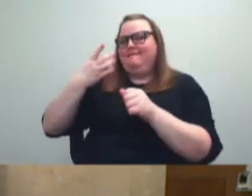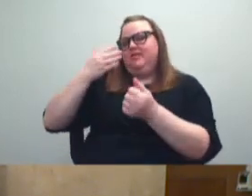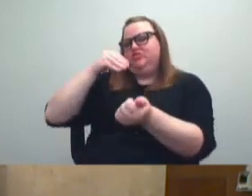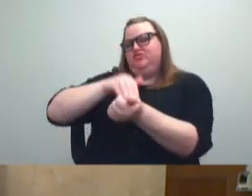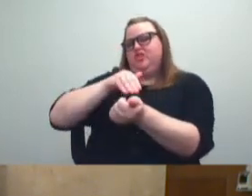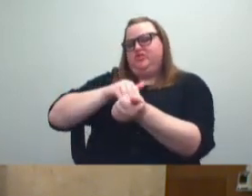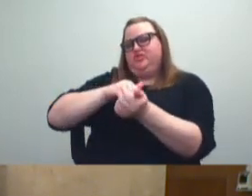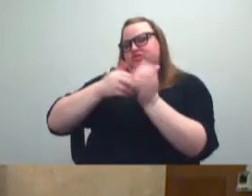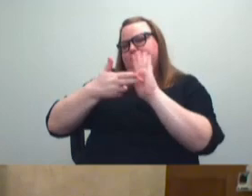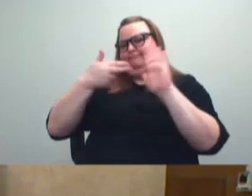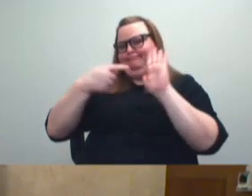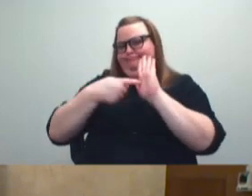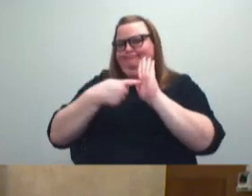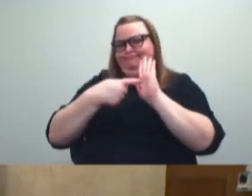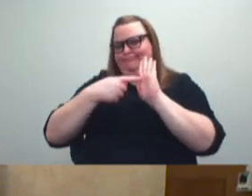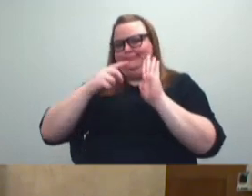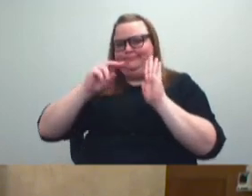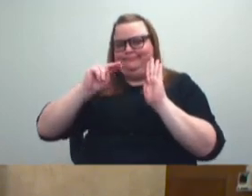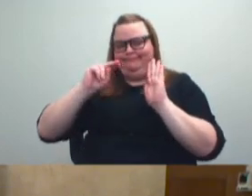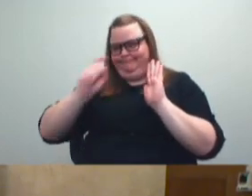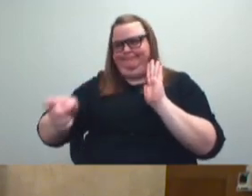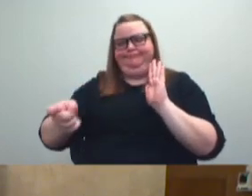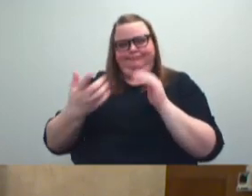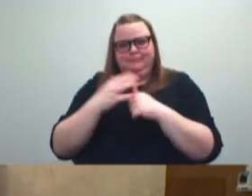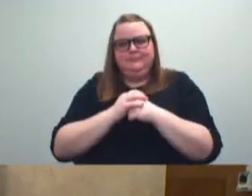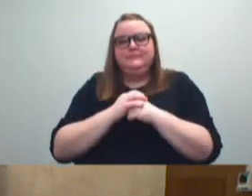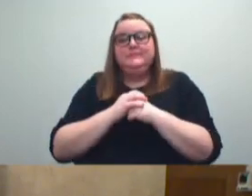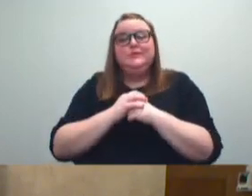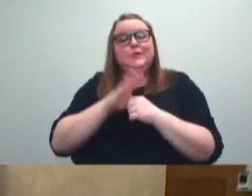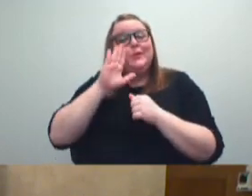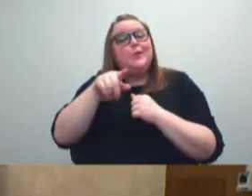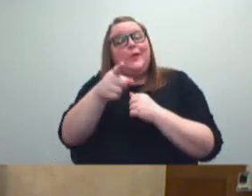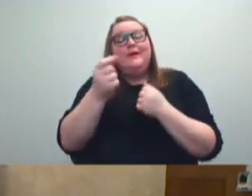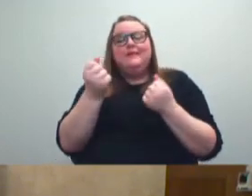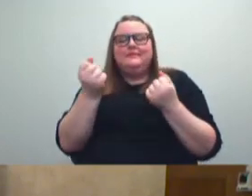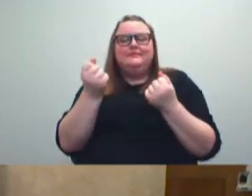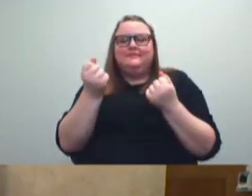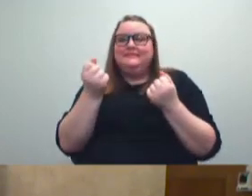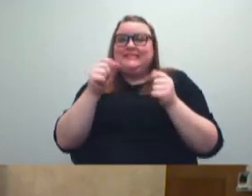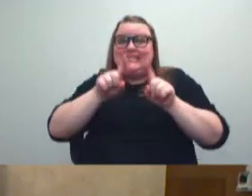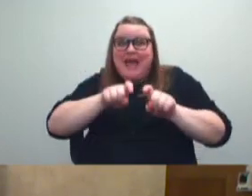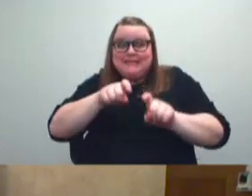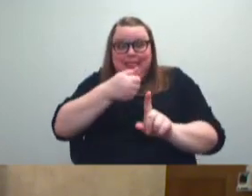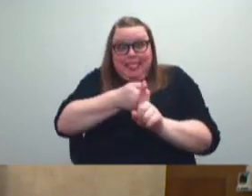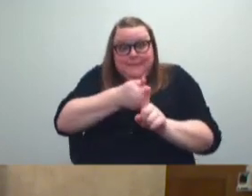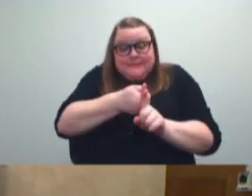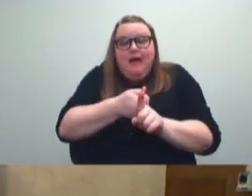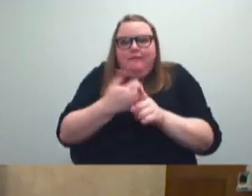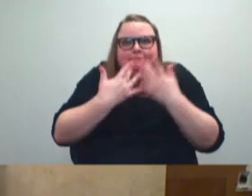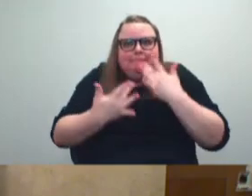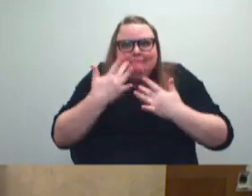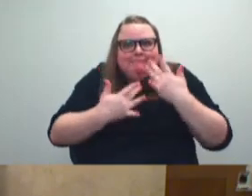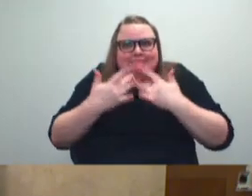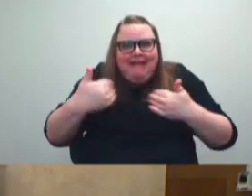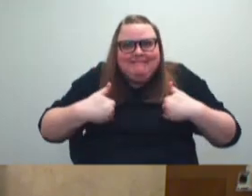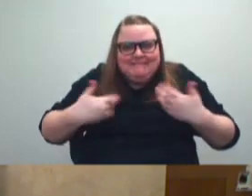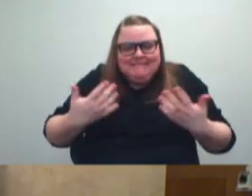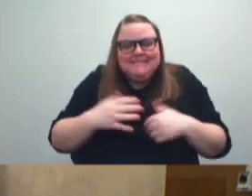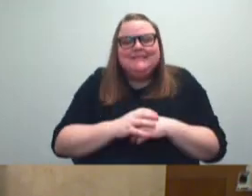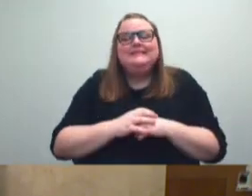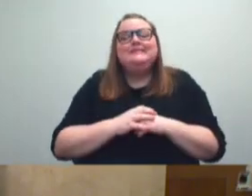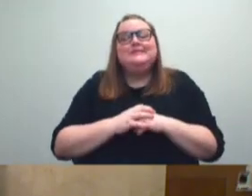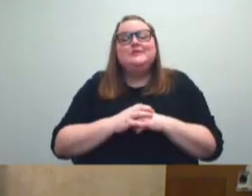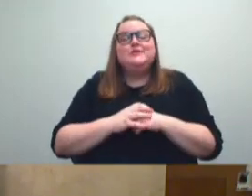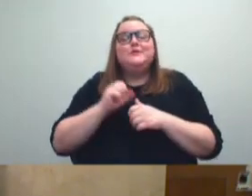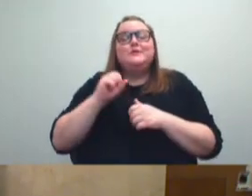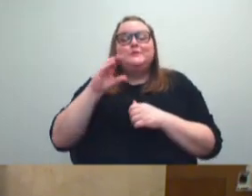many of you know, testing has been a scarce resource. And one of the challenges, even if you have the equipment, is having the test kits. So our philosophy